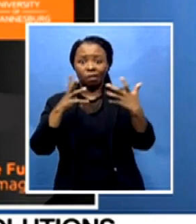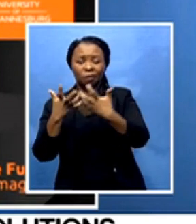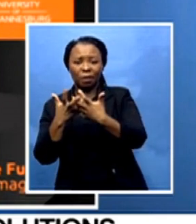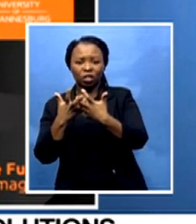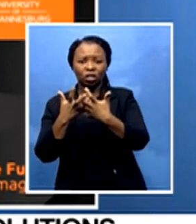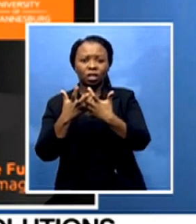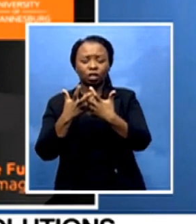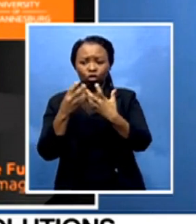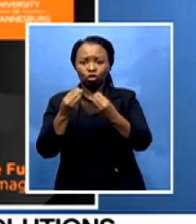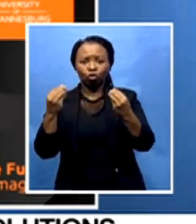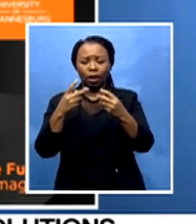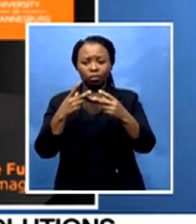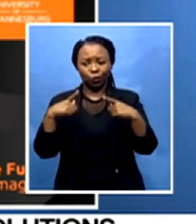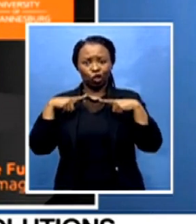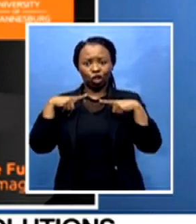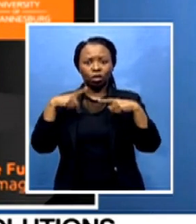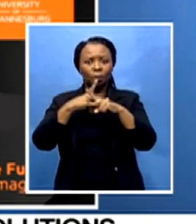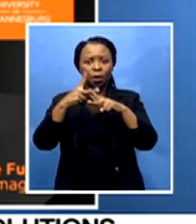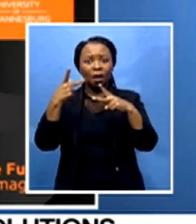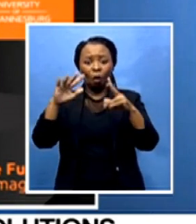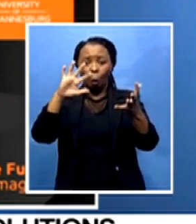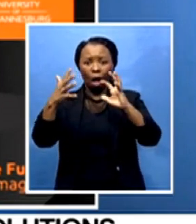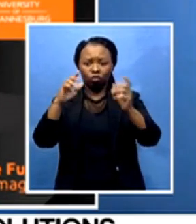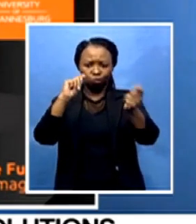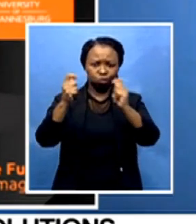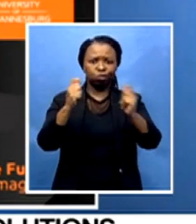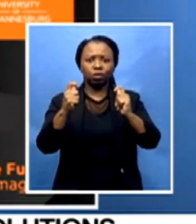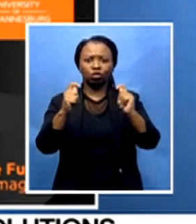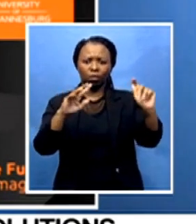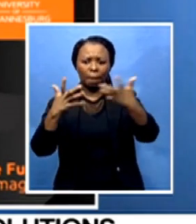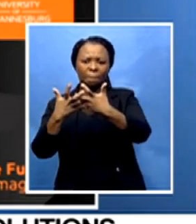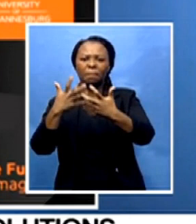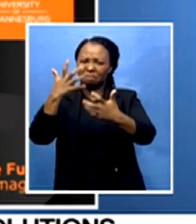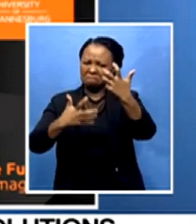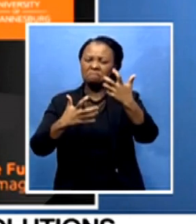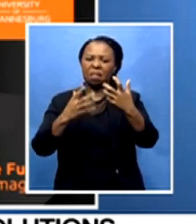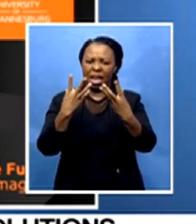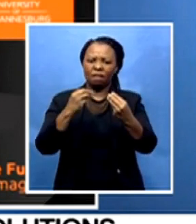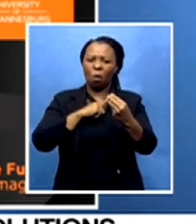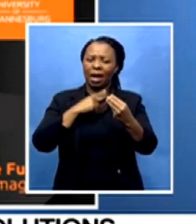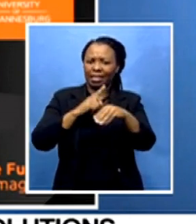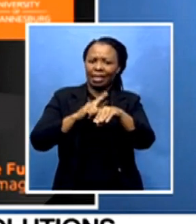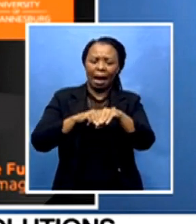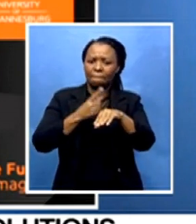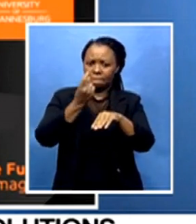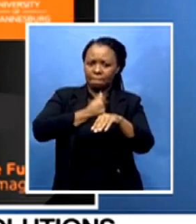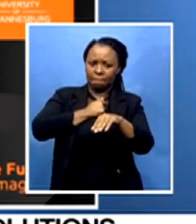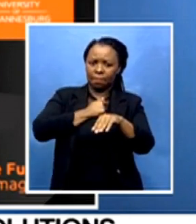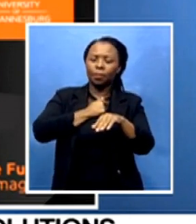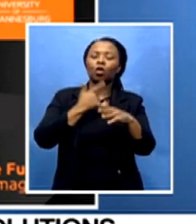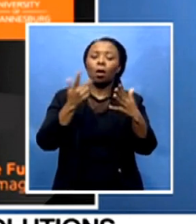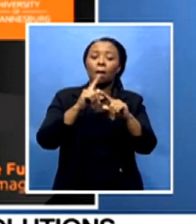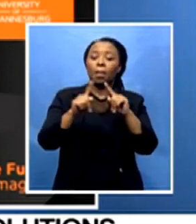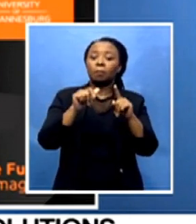the world. So the first step is the curriculum. That secondly also is then that we need to look at pedagogy. Now, this